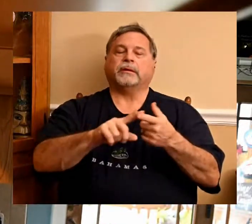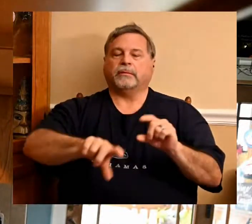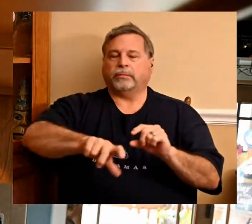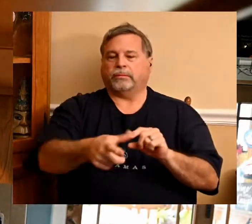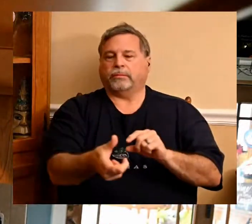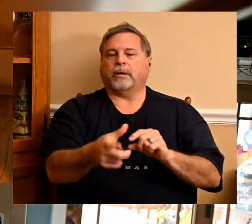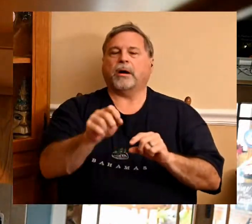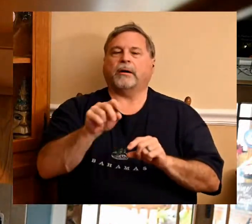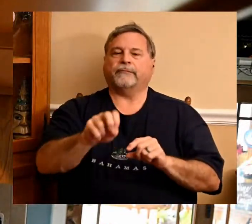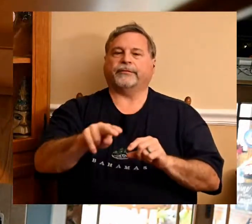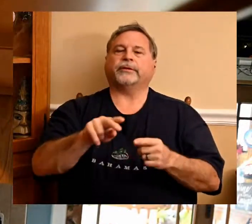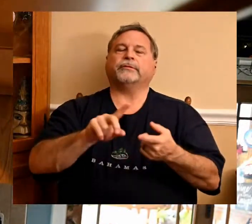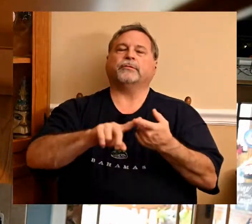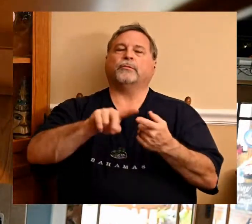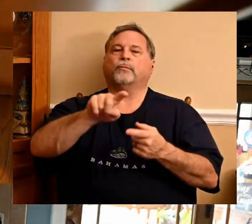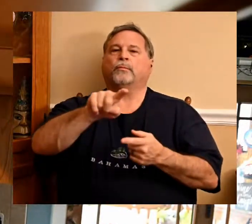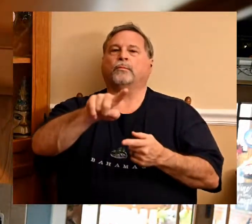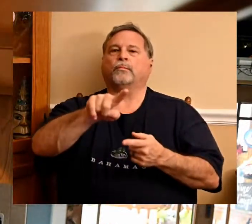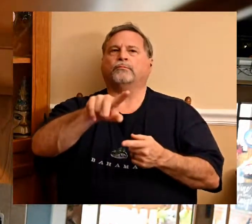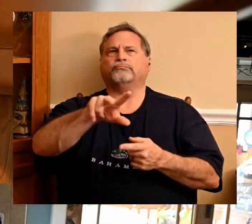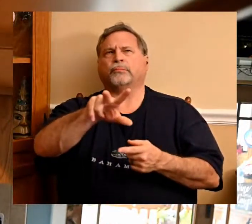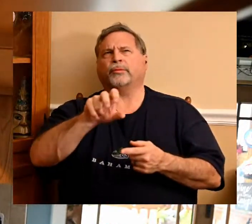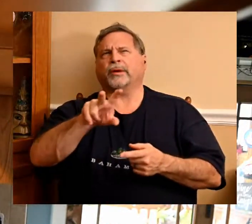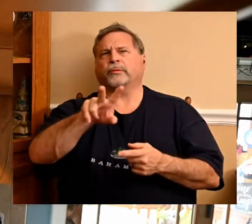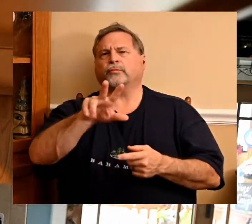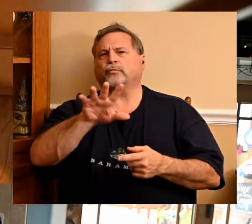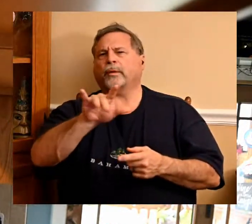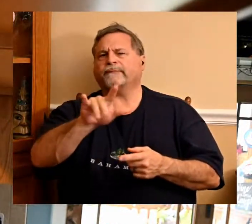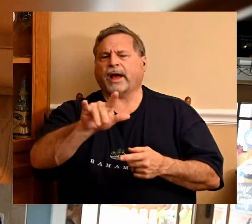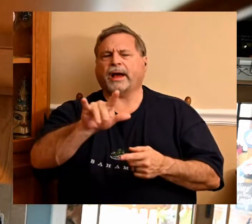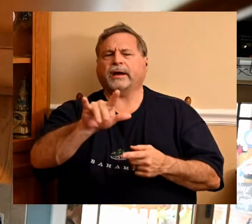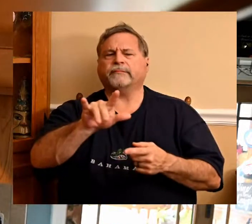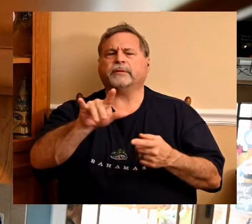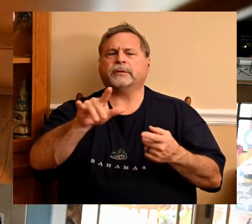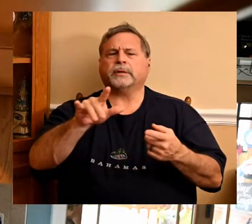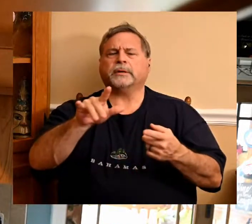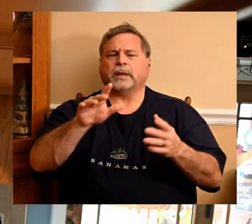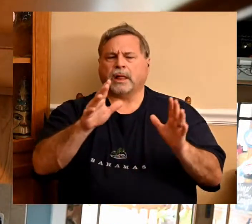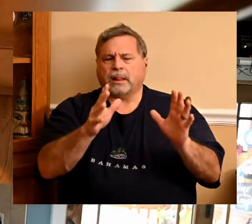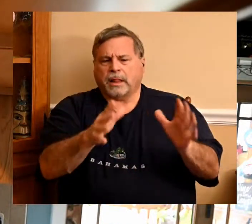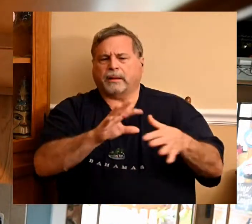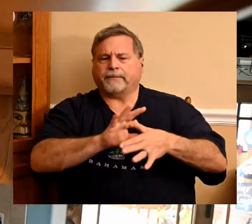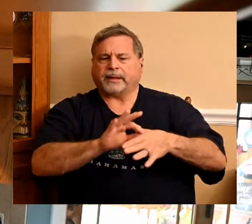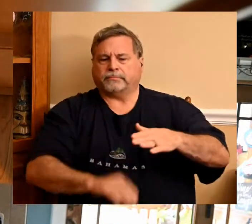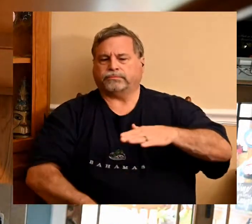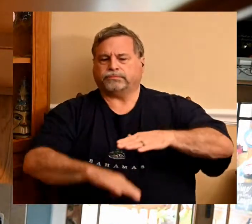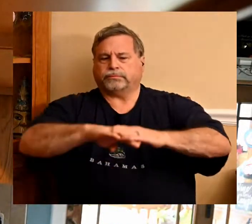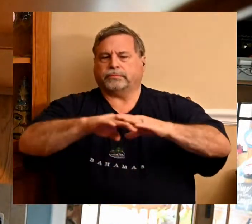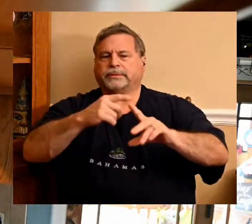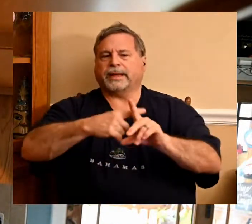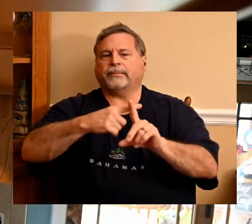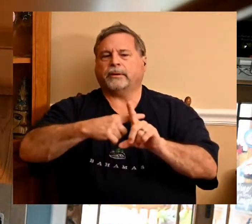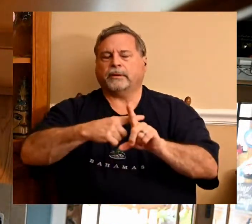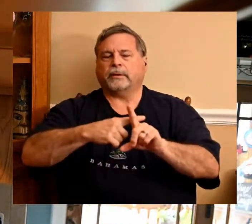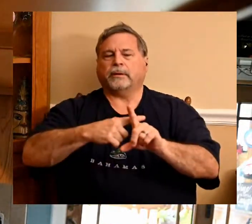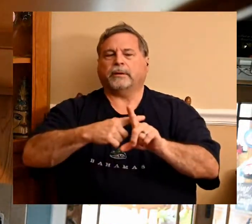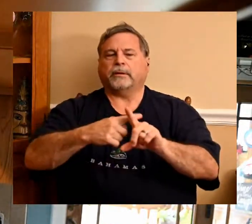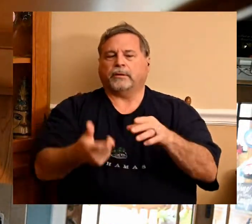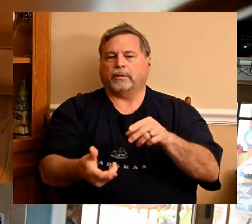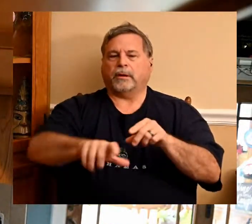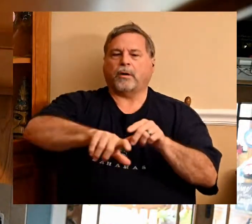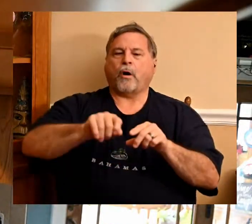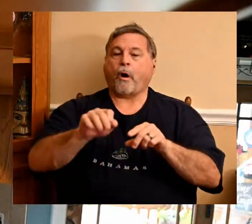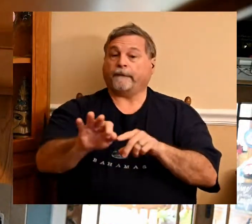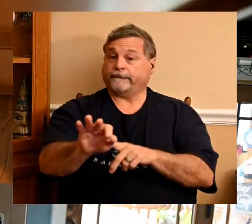oven, turn your oven on to about 325. Let that meat come up to temperature. Shut off